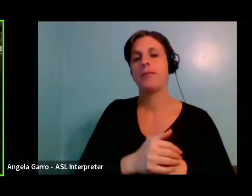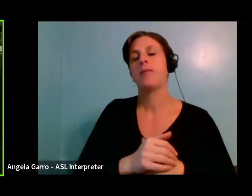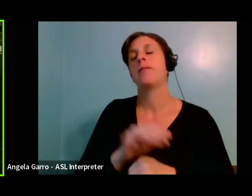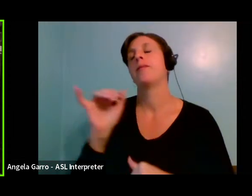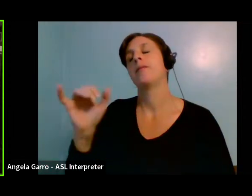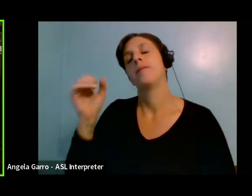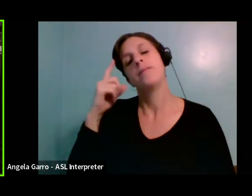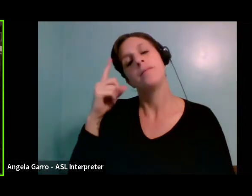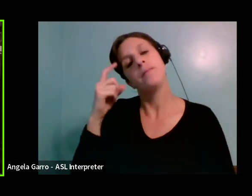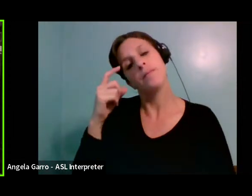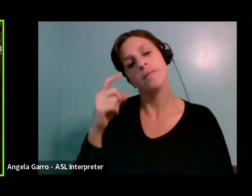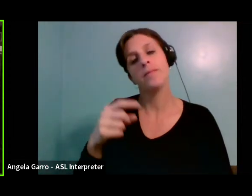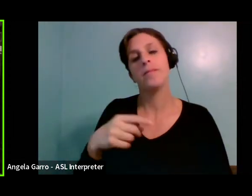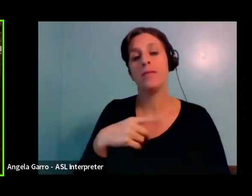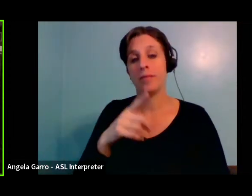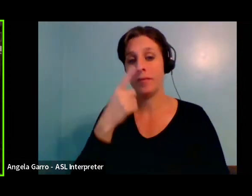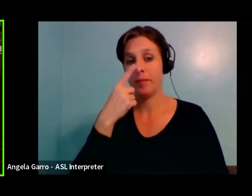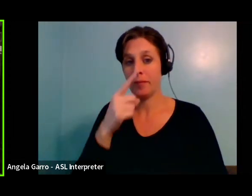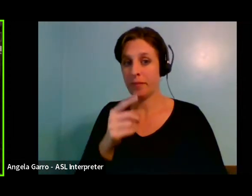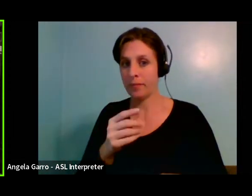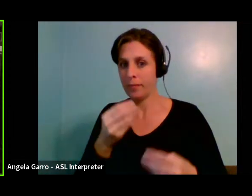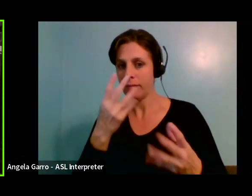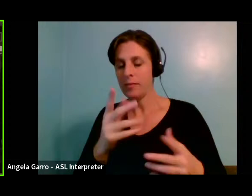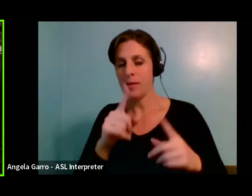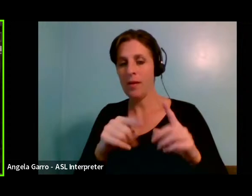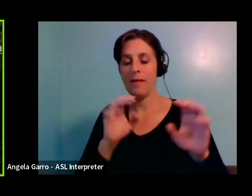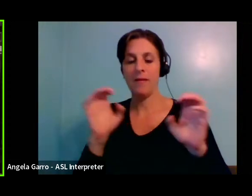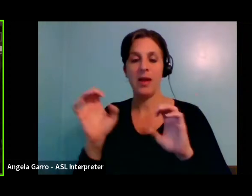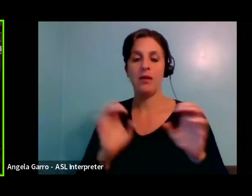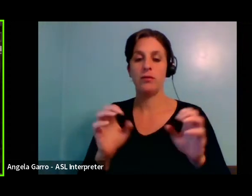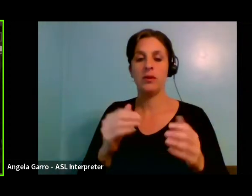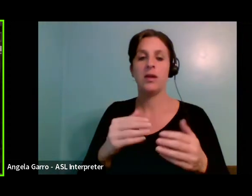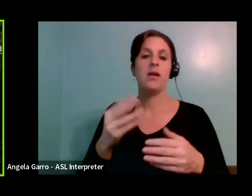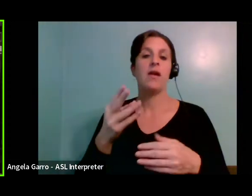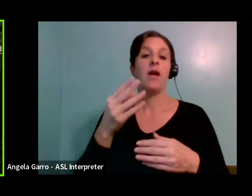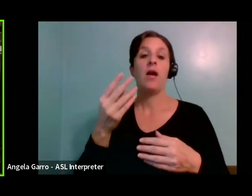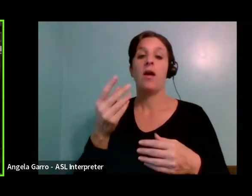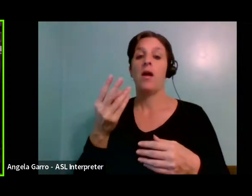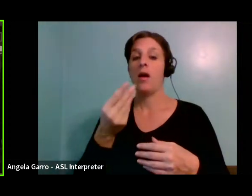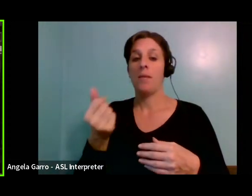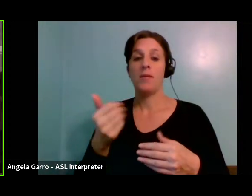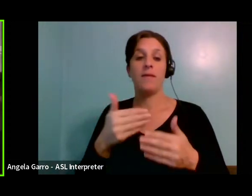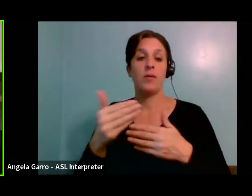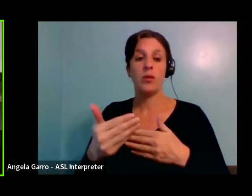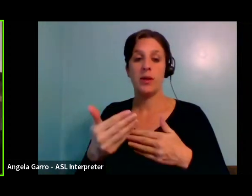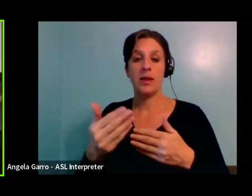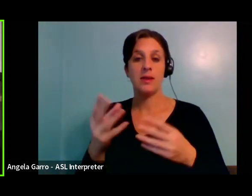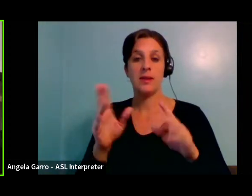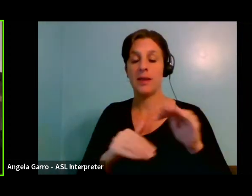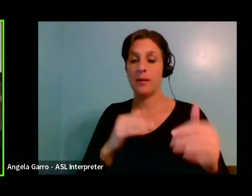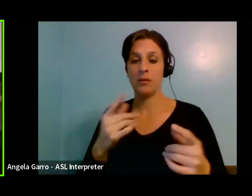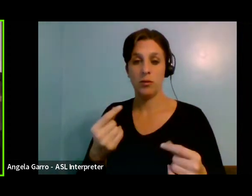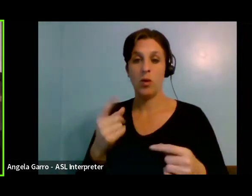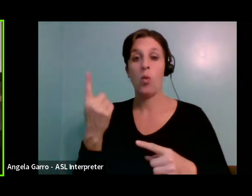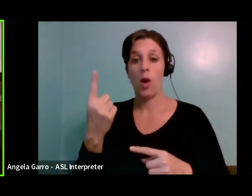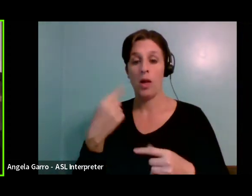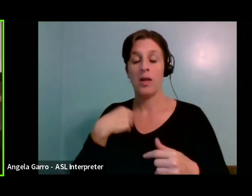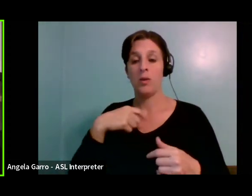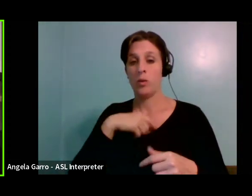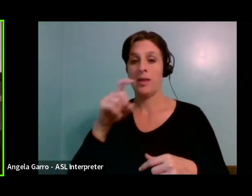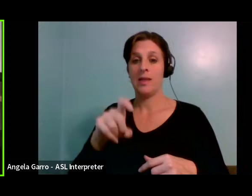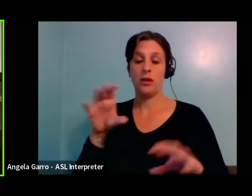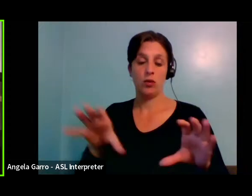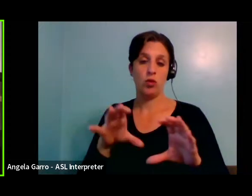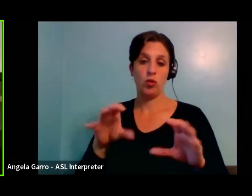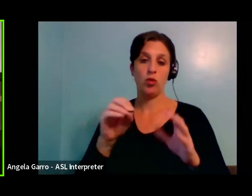So can I jump in about Oh, sure, evaluation? Yeah, sure, so I think a couple of next steps here. One is, I think we need to do a student